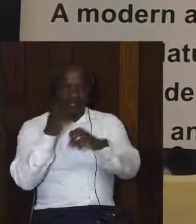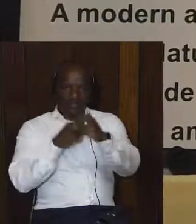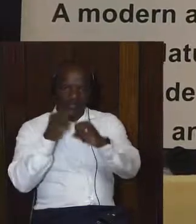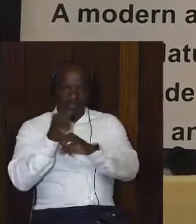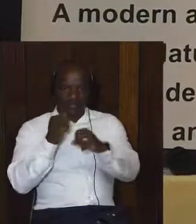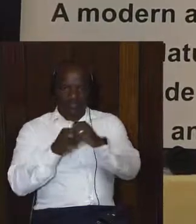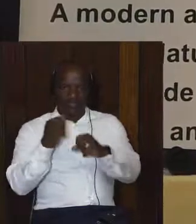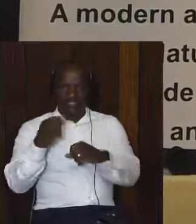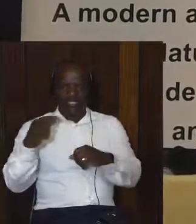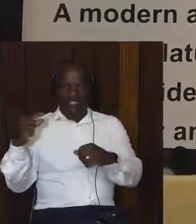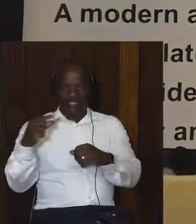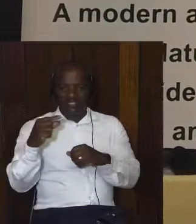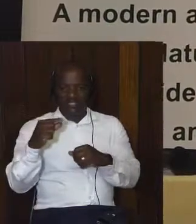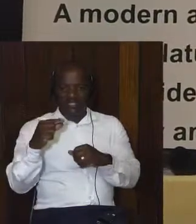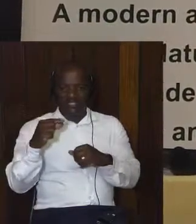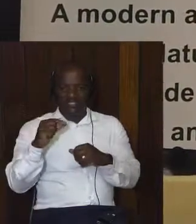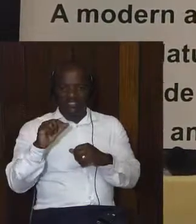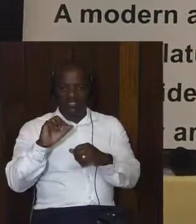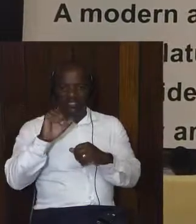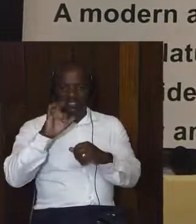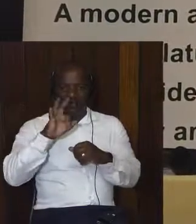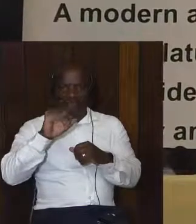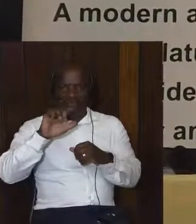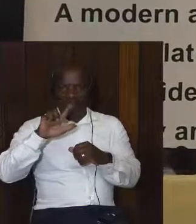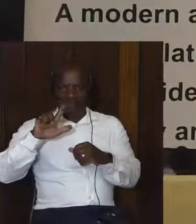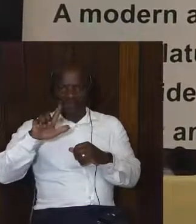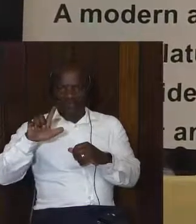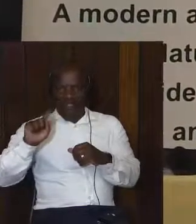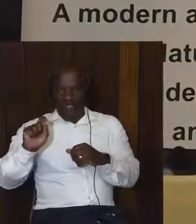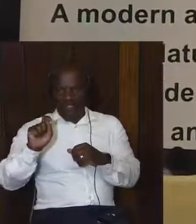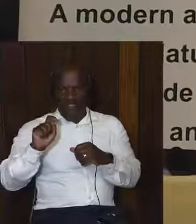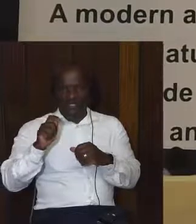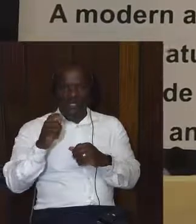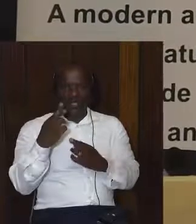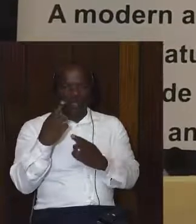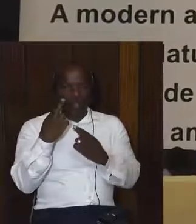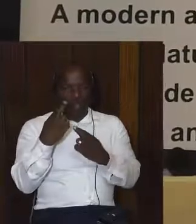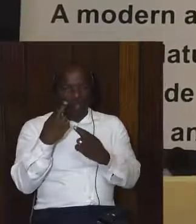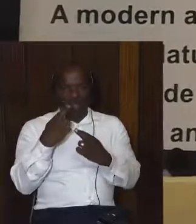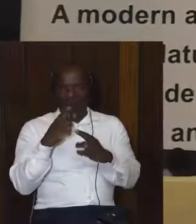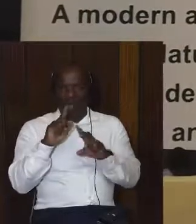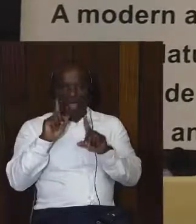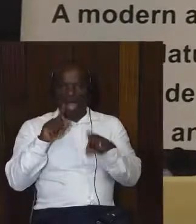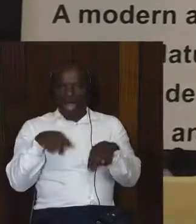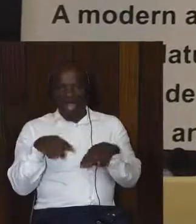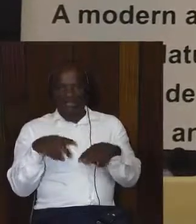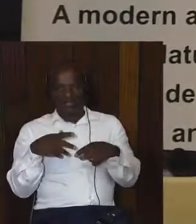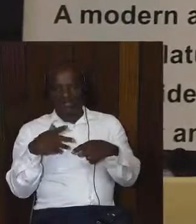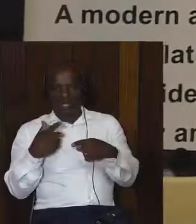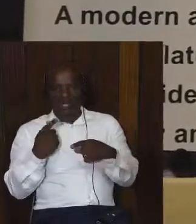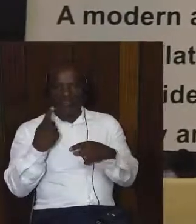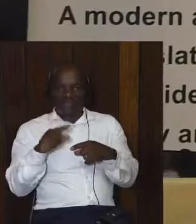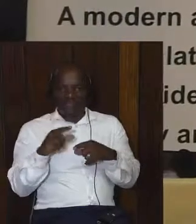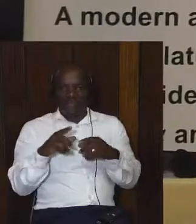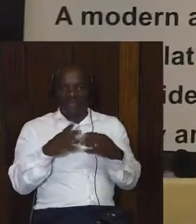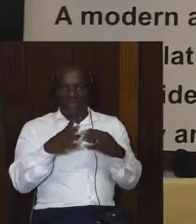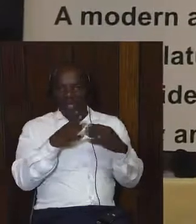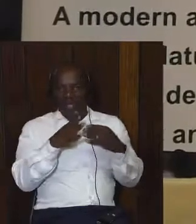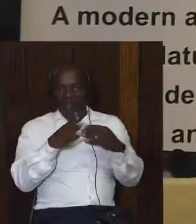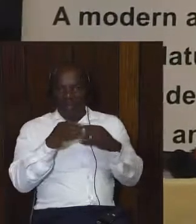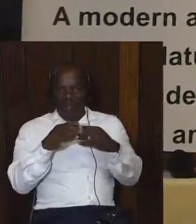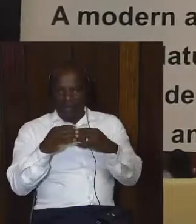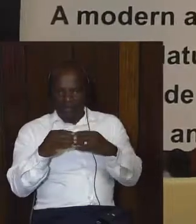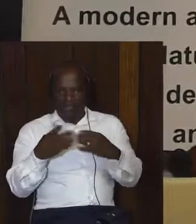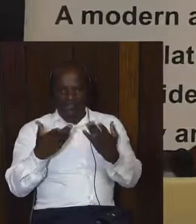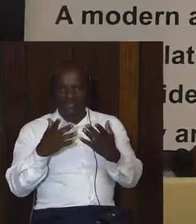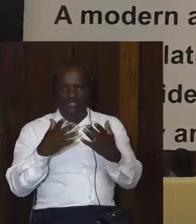G-Fleet. We hope, Chair, we hope that they are not answering for pleasing the stakeholders and